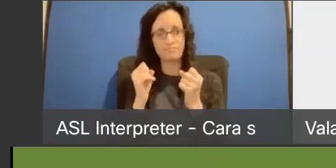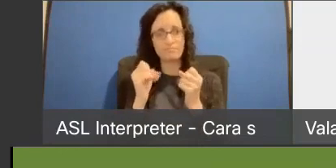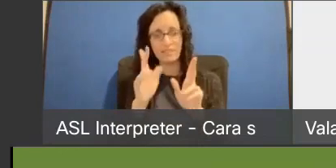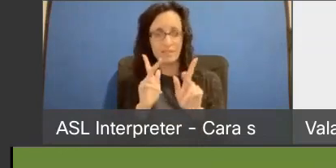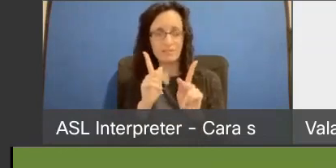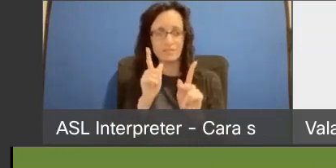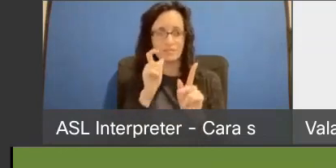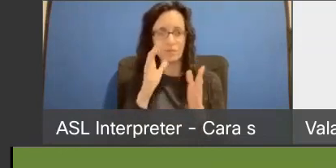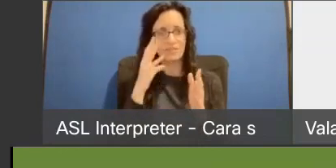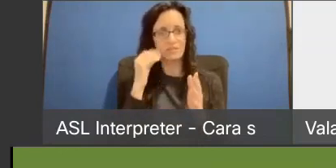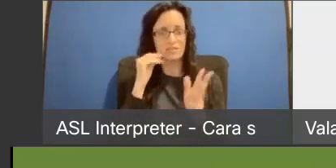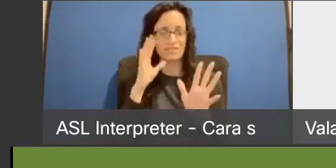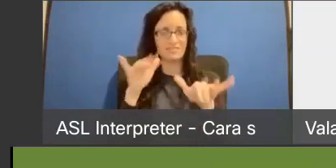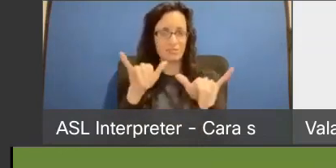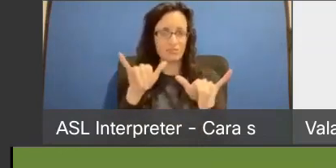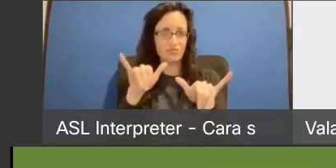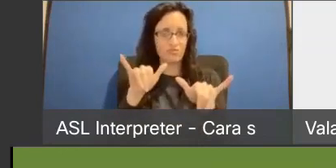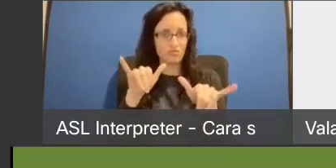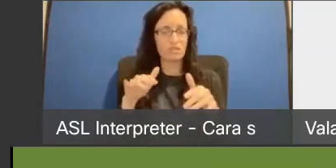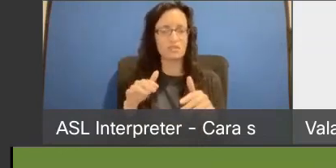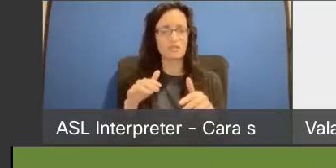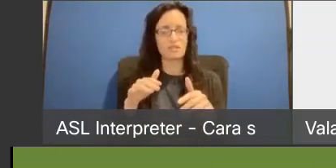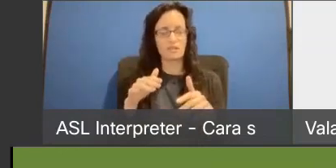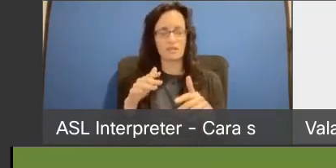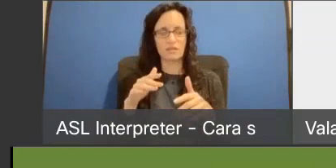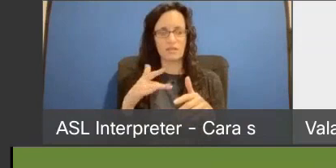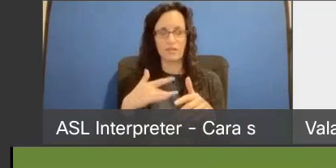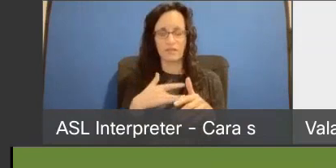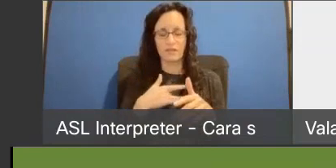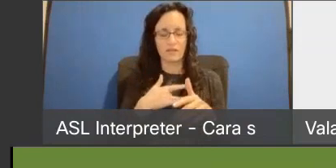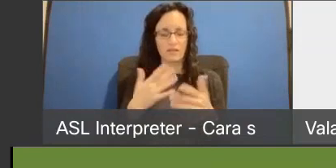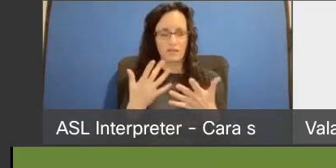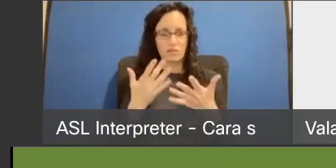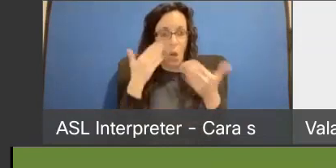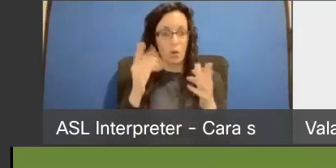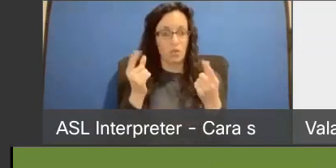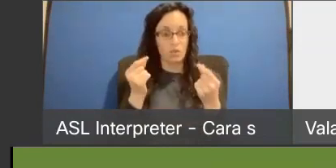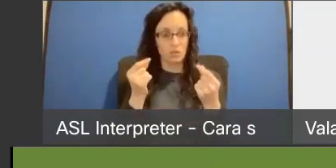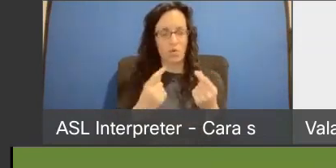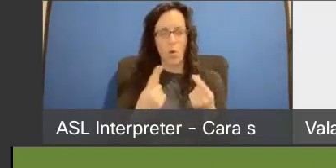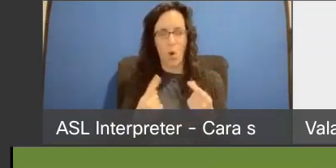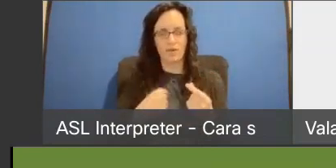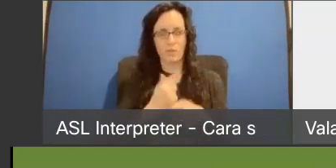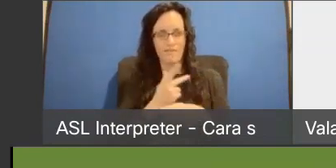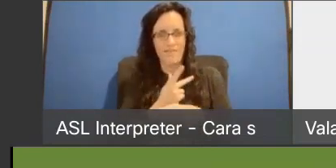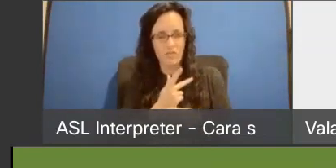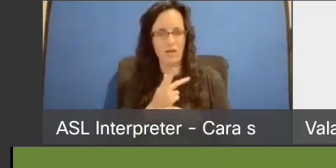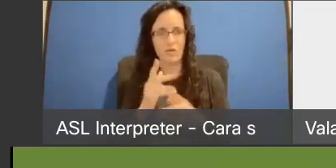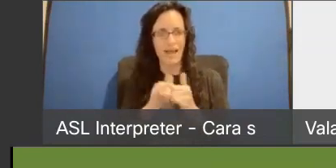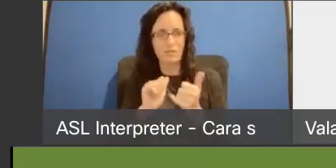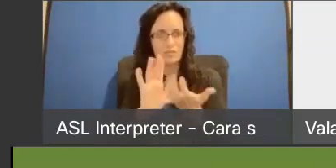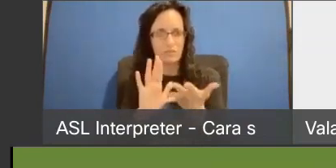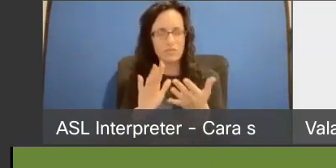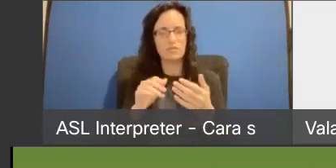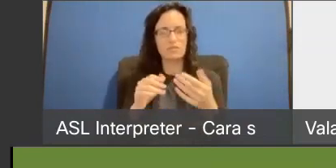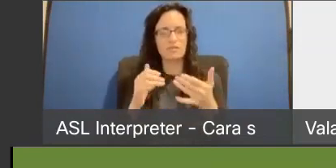not. And we've always found a way to help deal with the problems. We've always found some way to figure out how to manage and